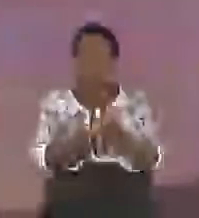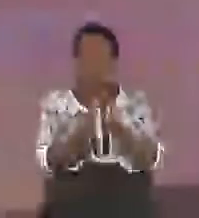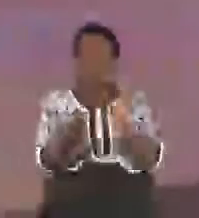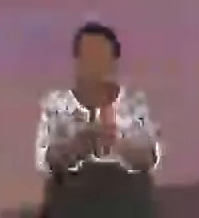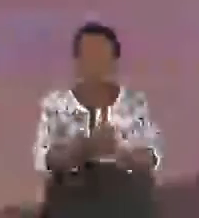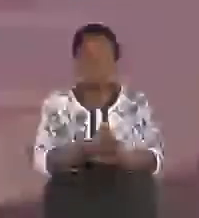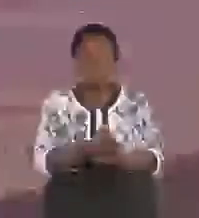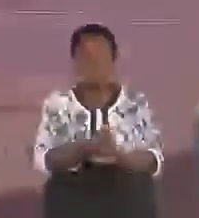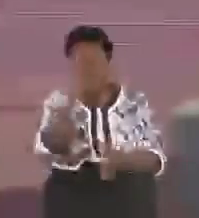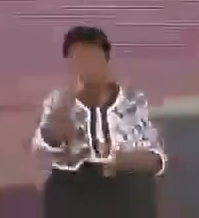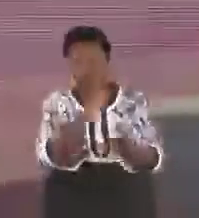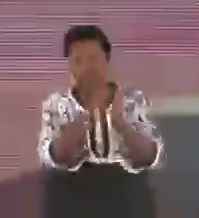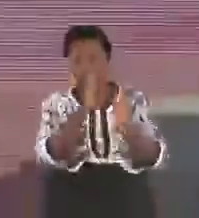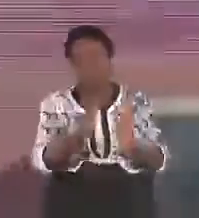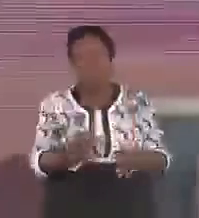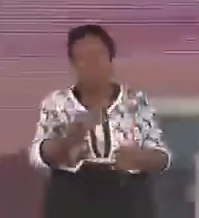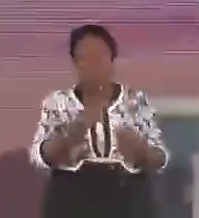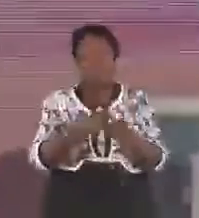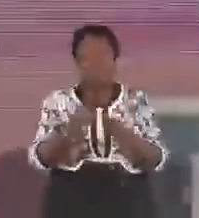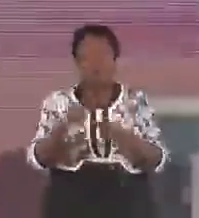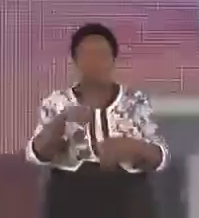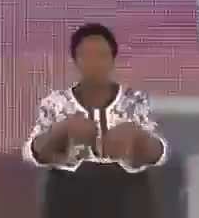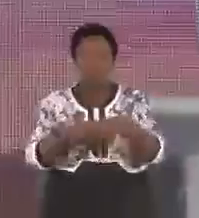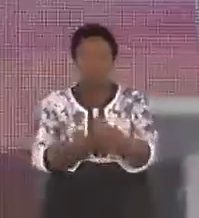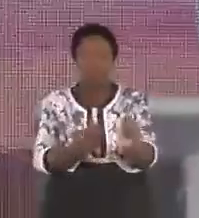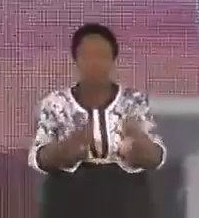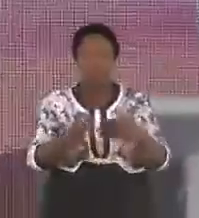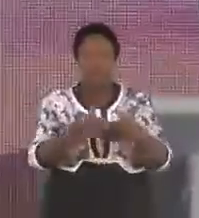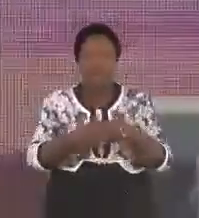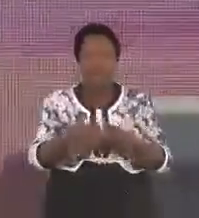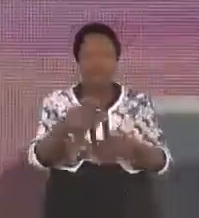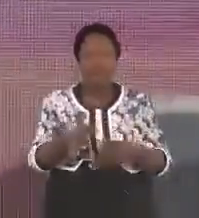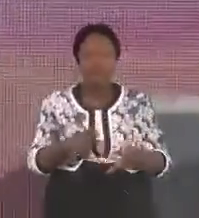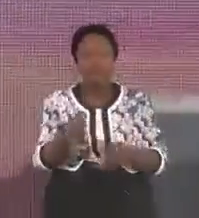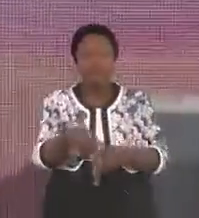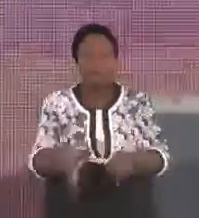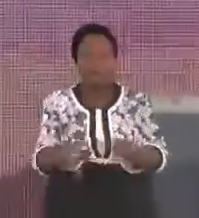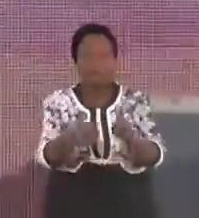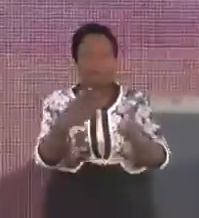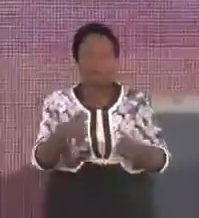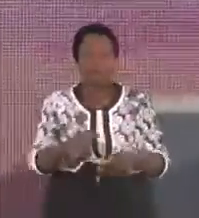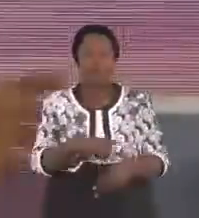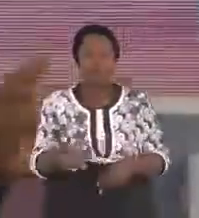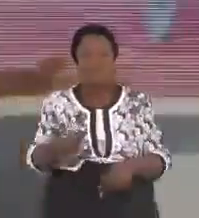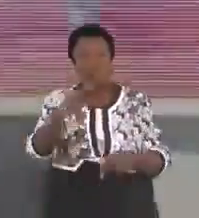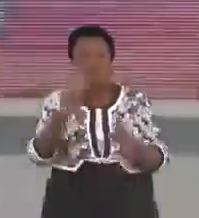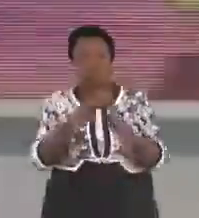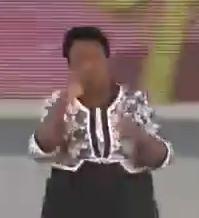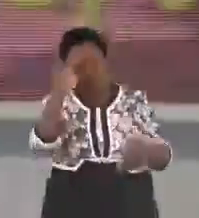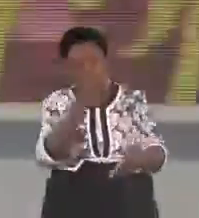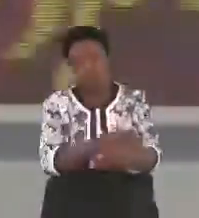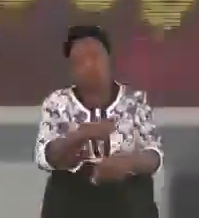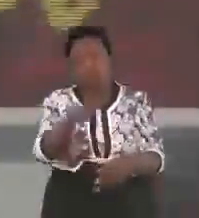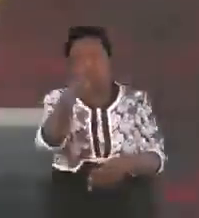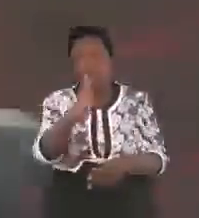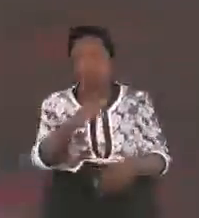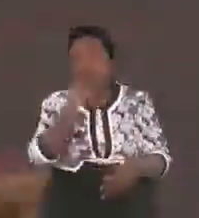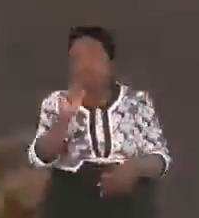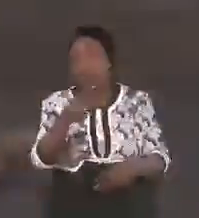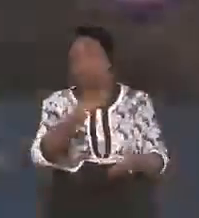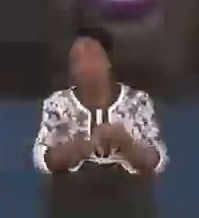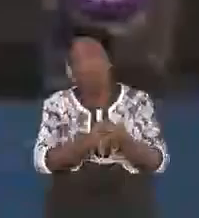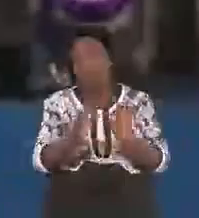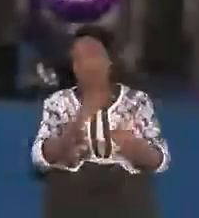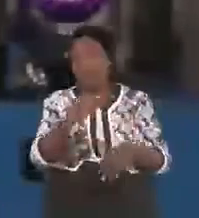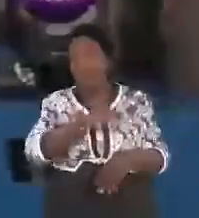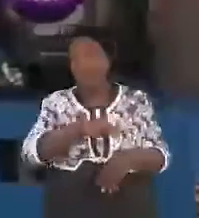and they will follow after the path of the very son of god not only that if you remember you